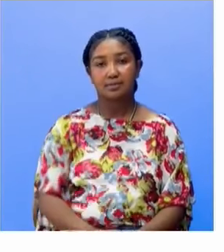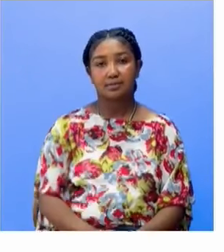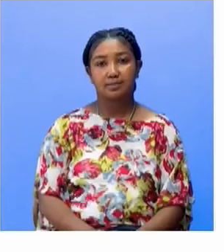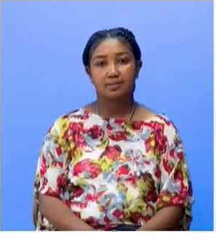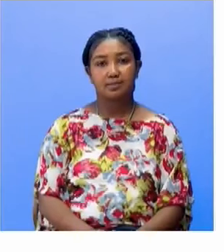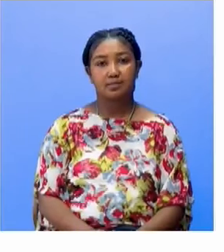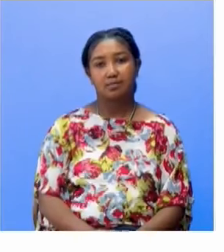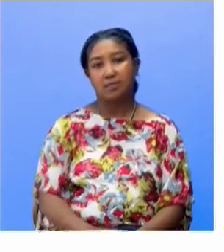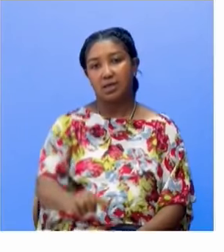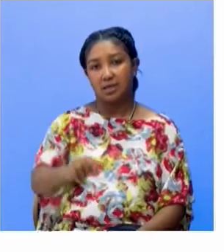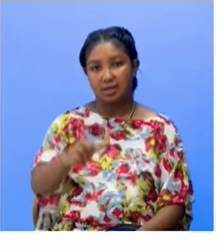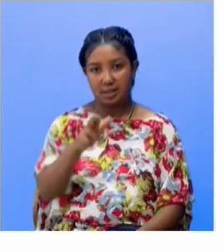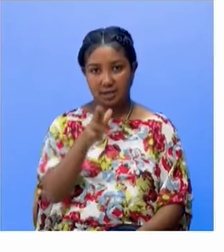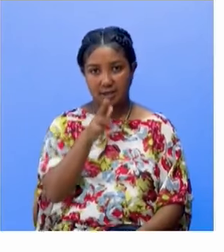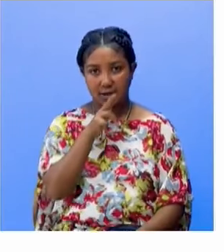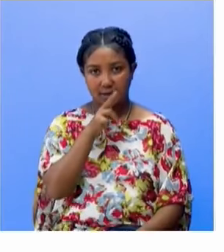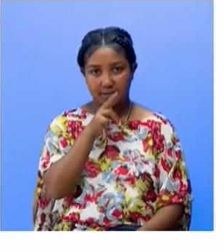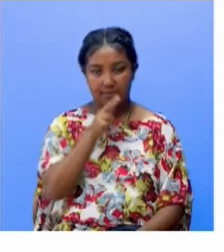dinner.